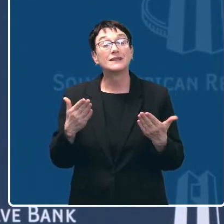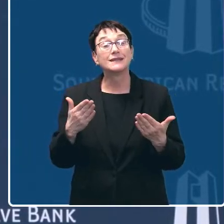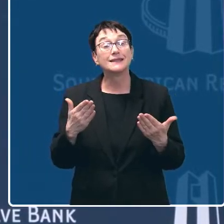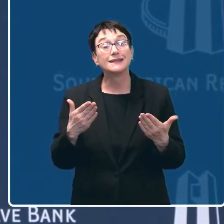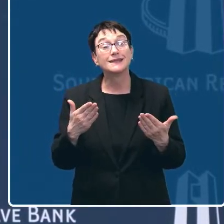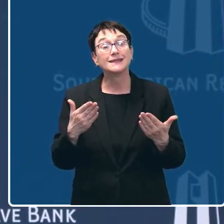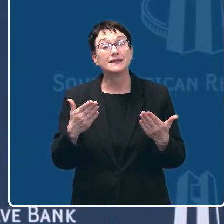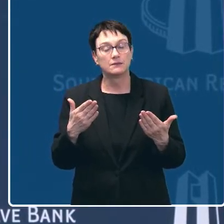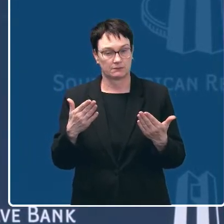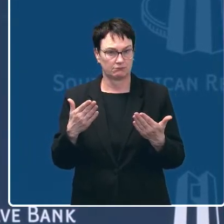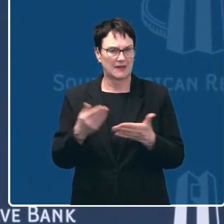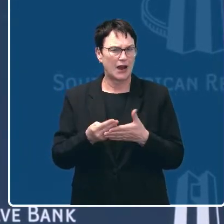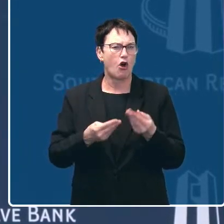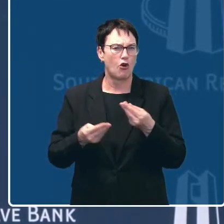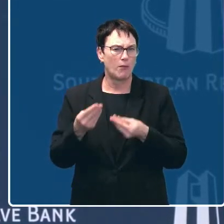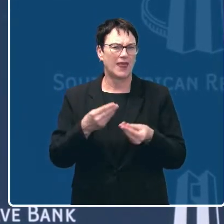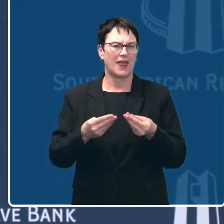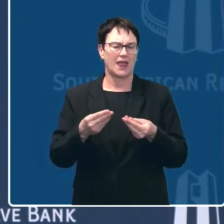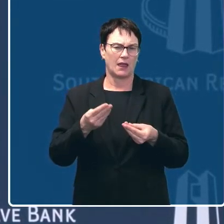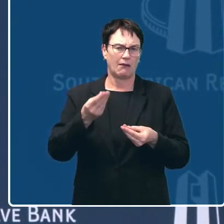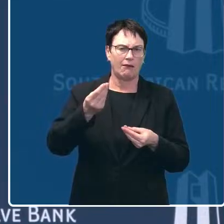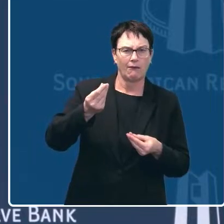uncertainty. It's either